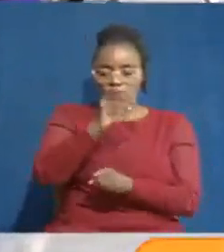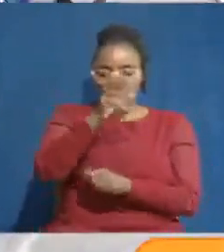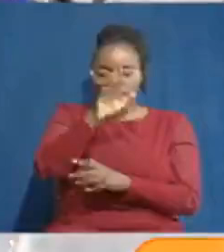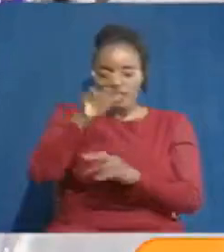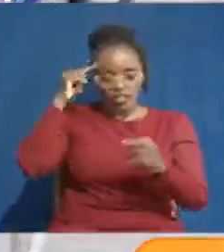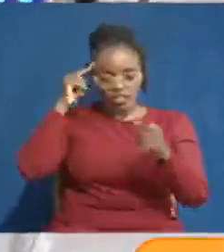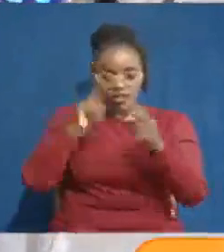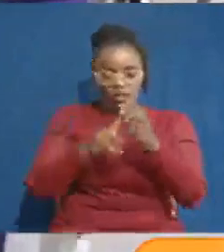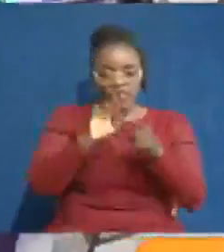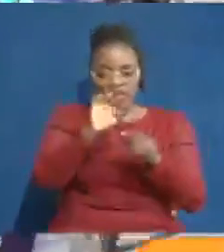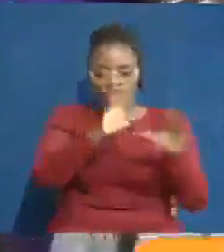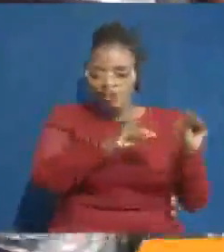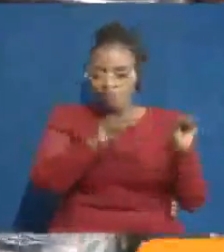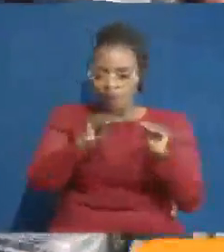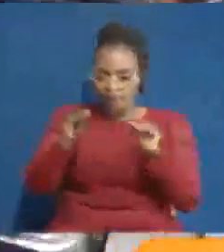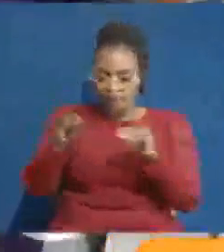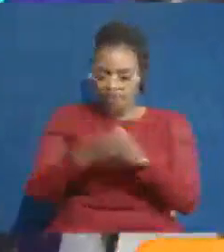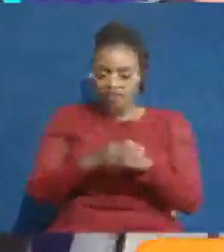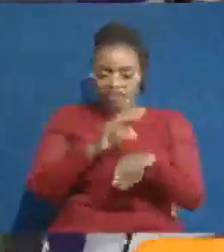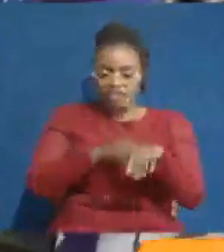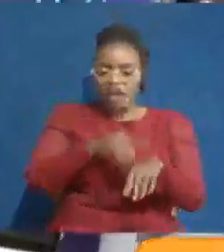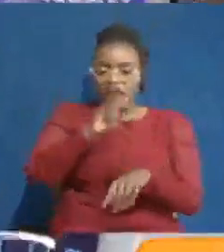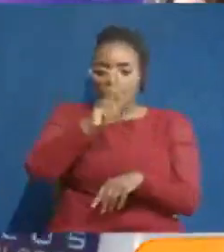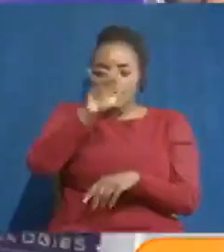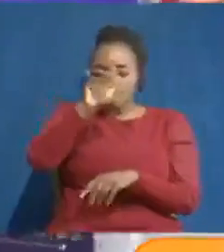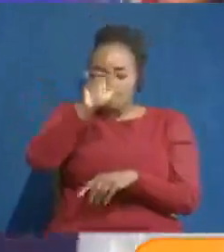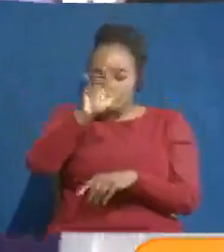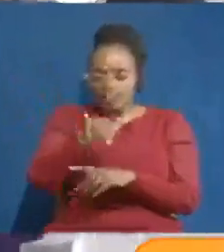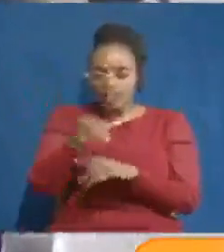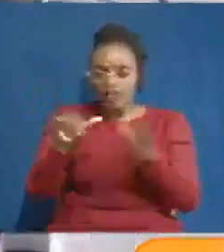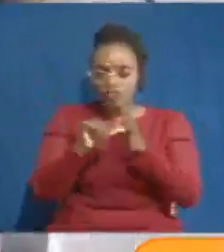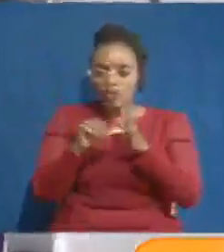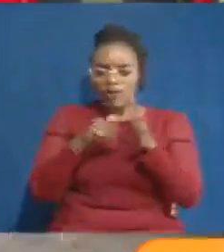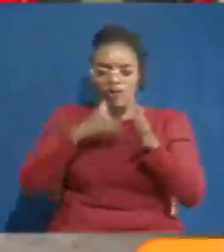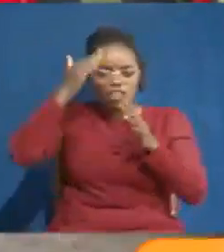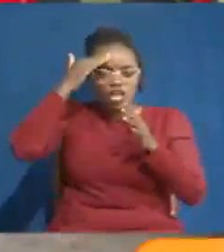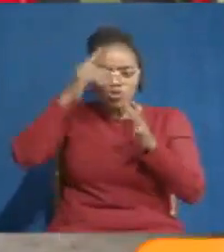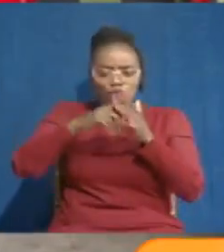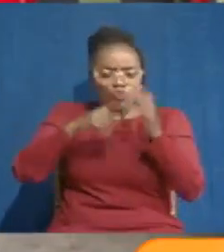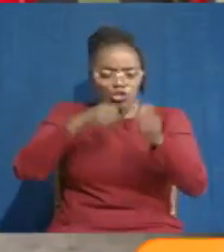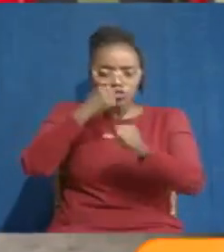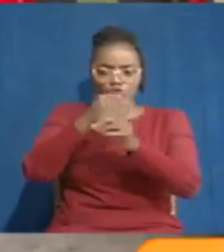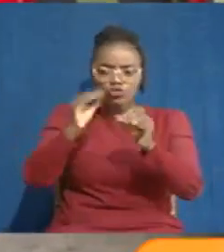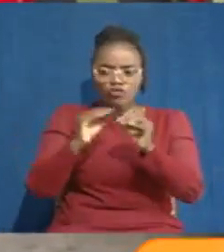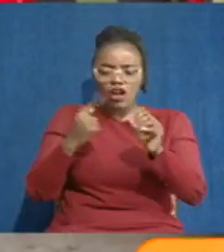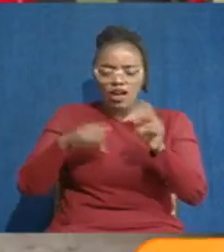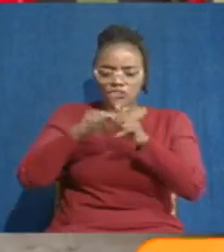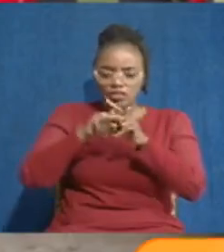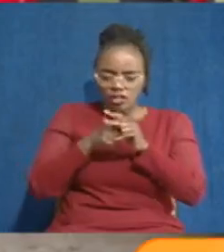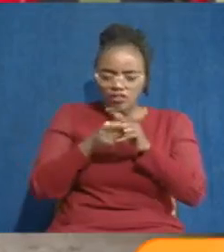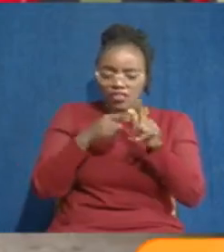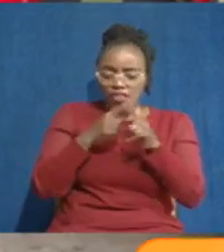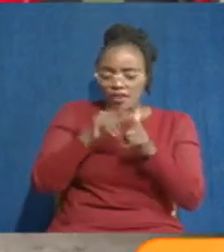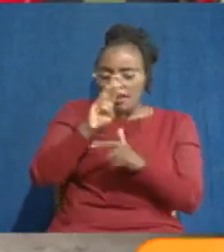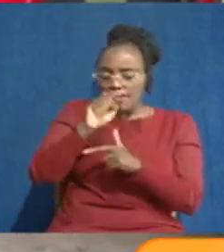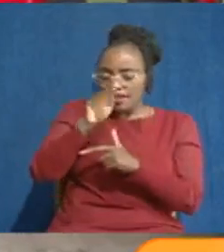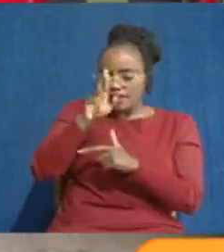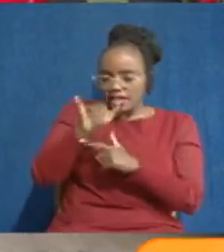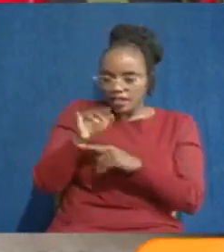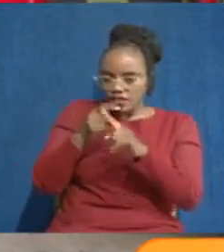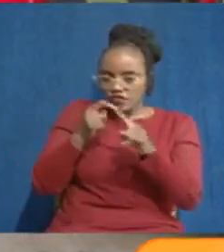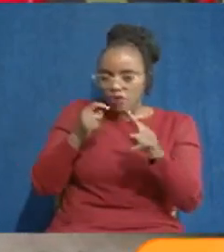the e-mobility sector. When the battery starts developing issues, people do not know what to do. So we were able to start making the initial batteries from